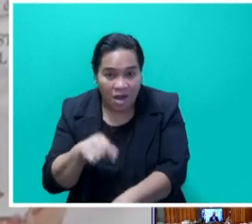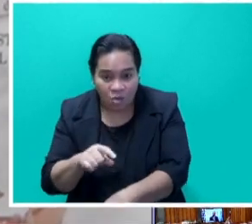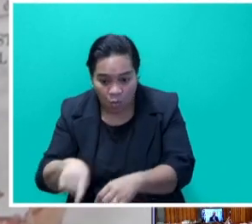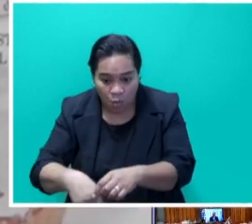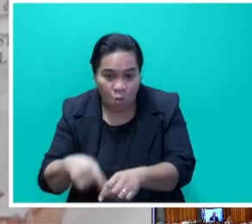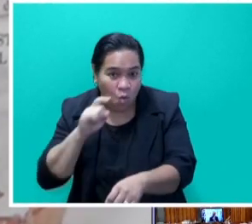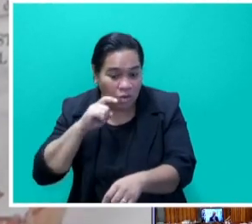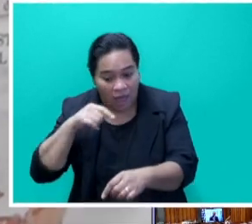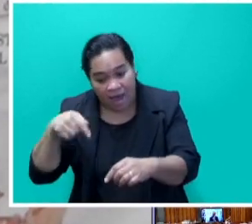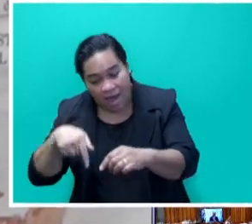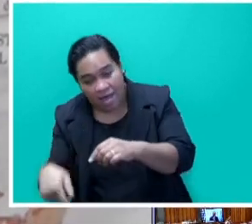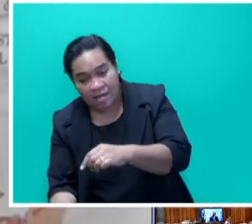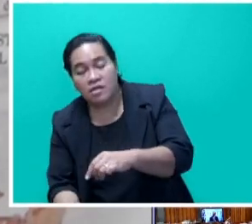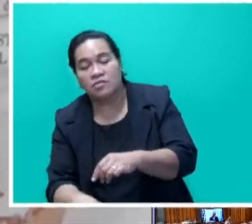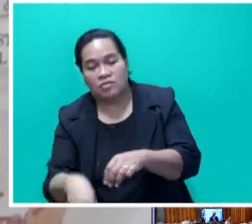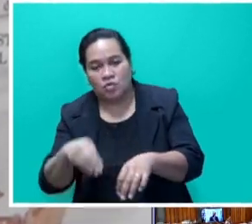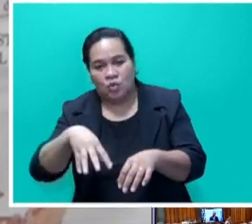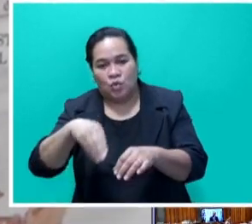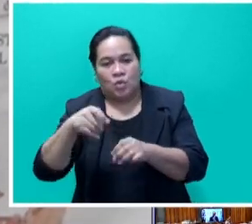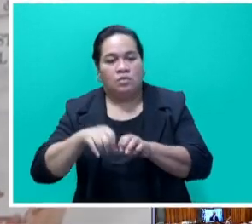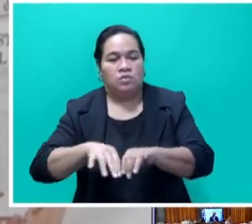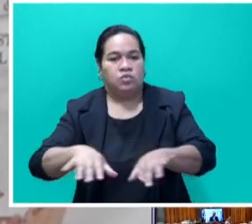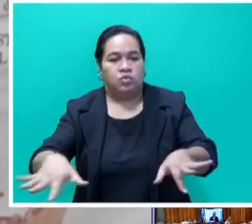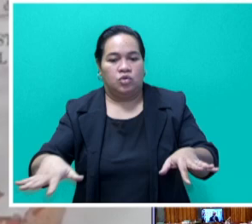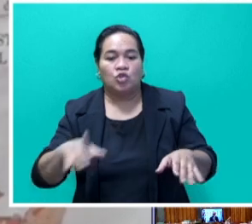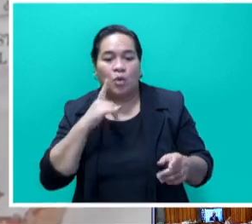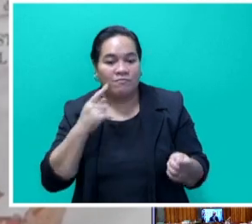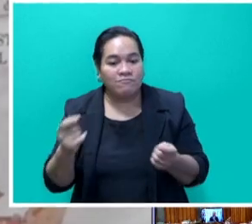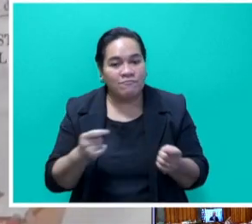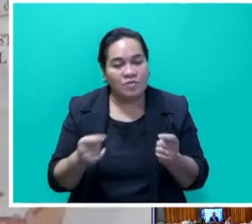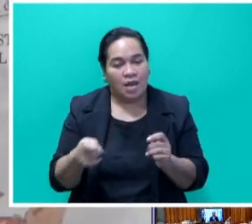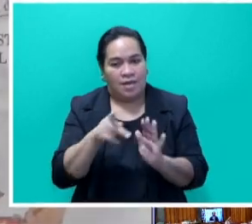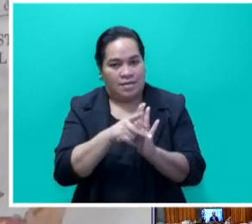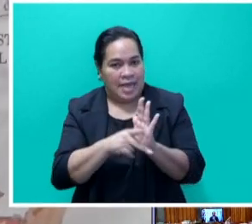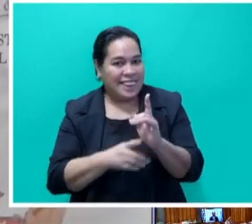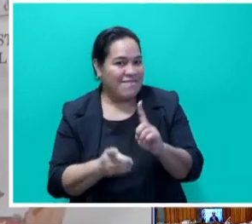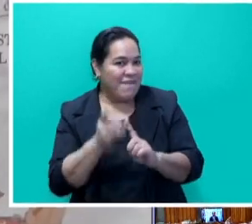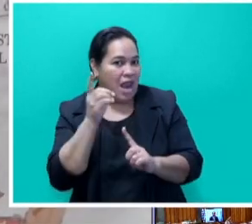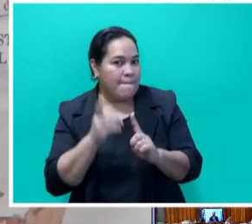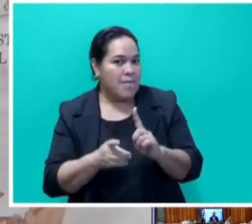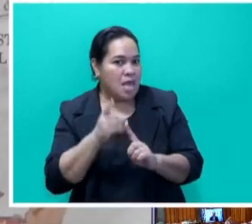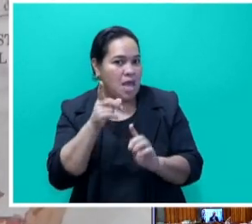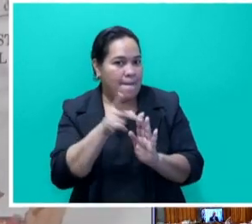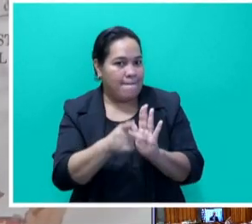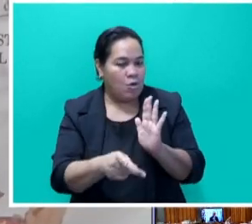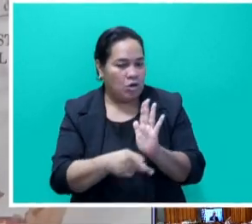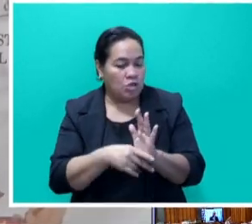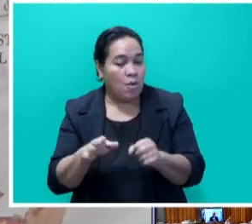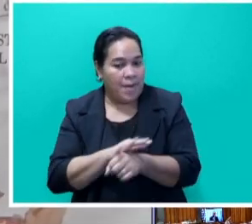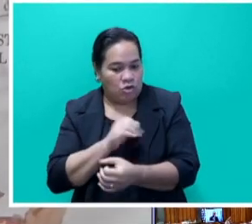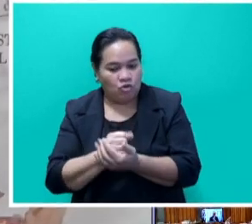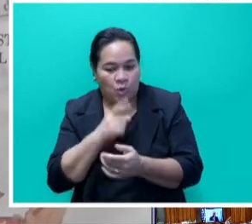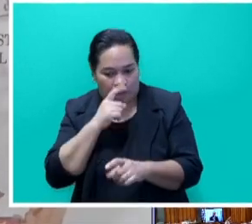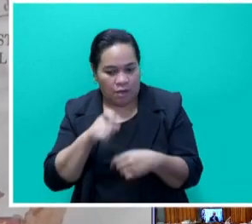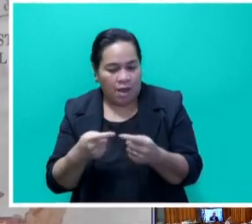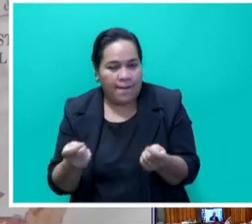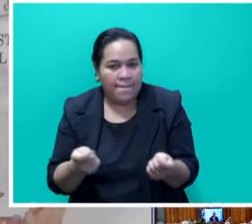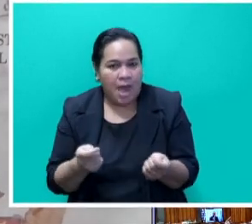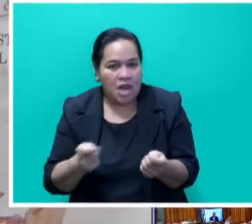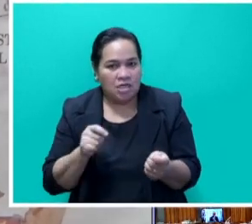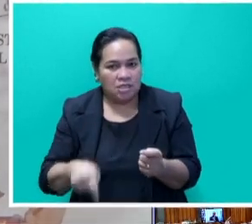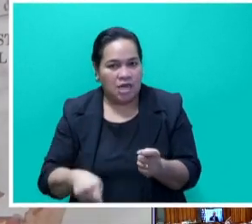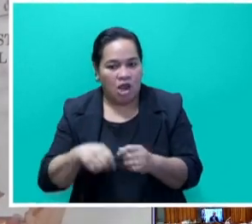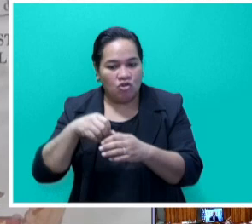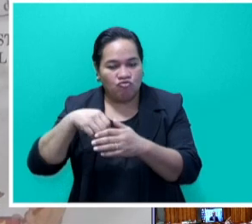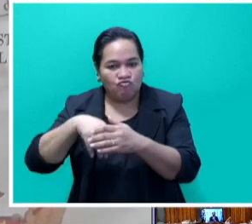also finalizing our national groundwater resource management and development policy to ensure that we have sustainable use and management of groundwater